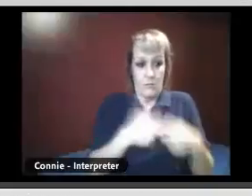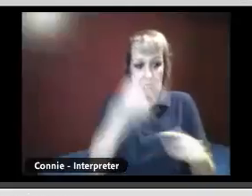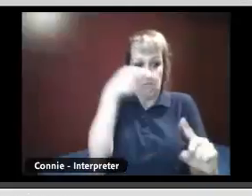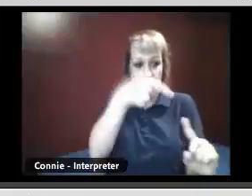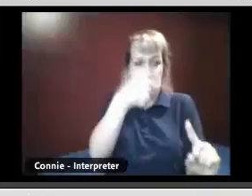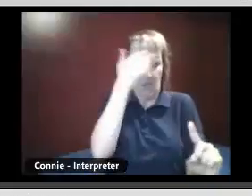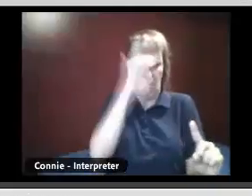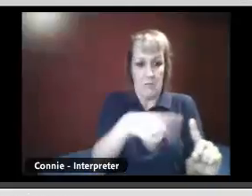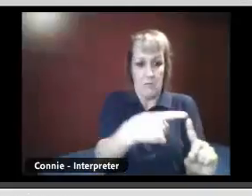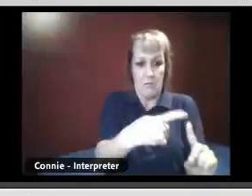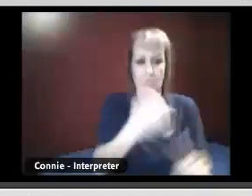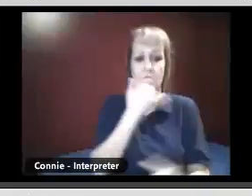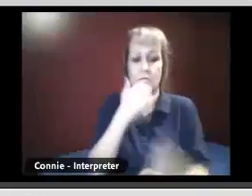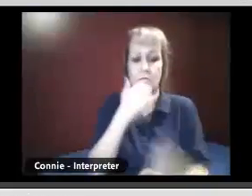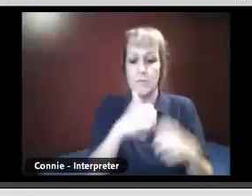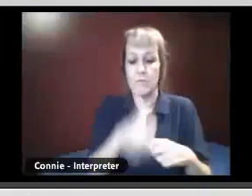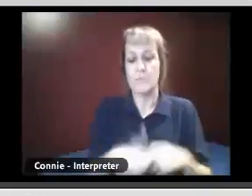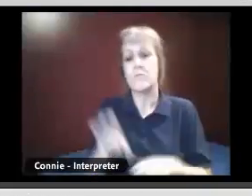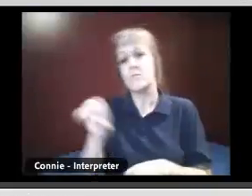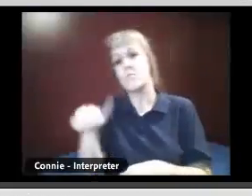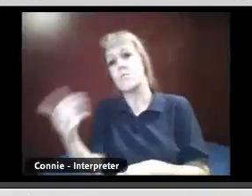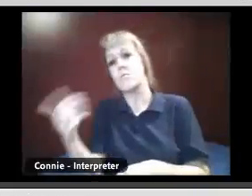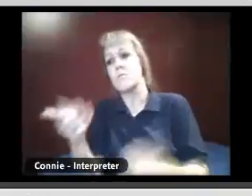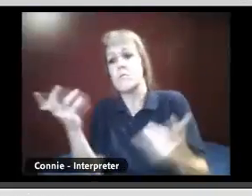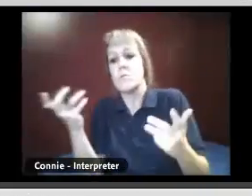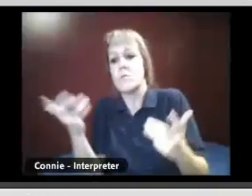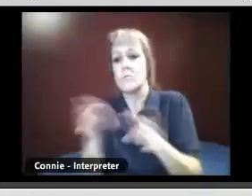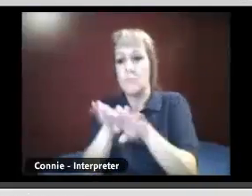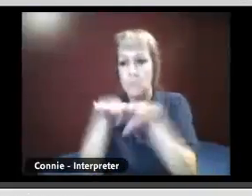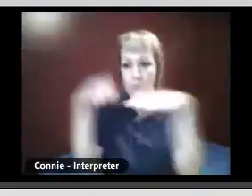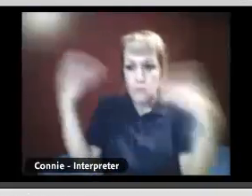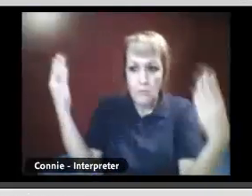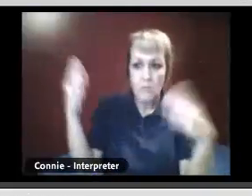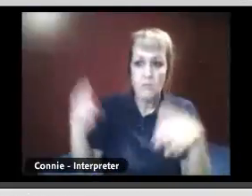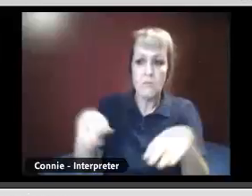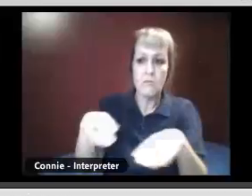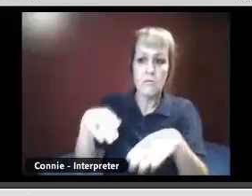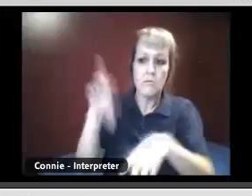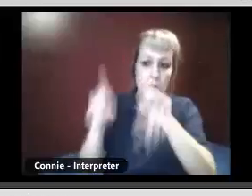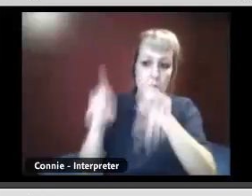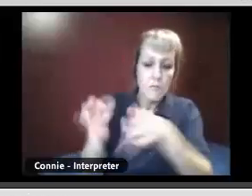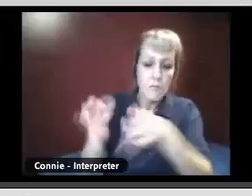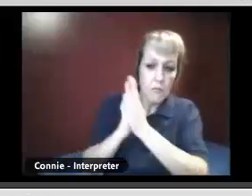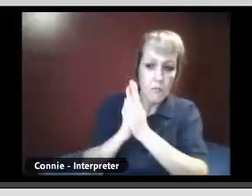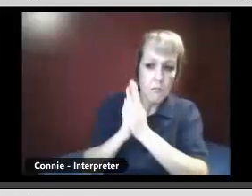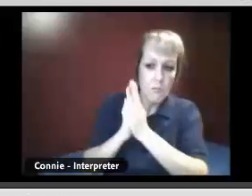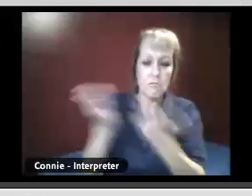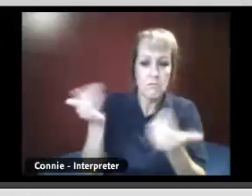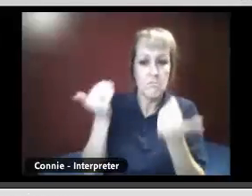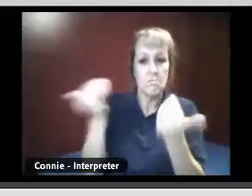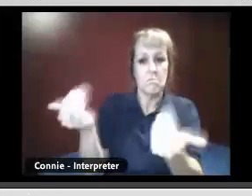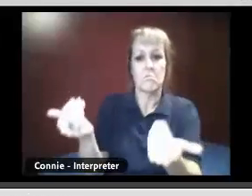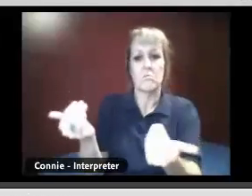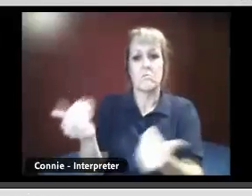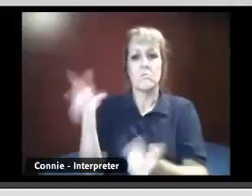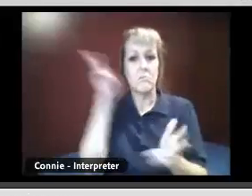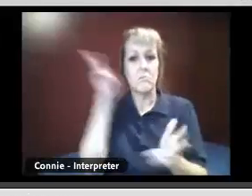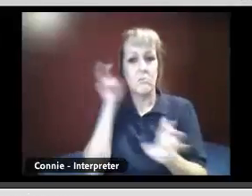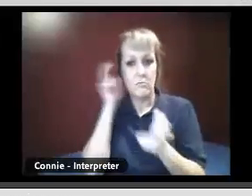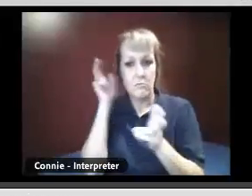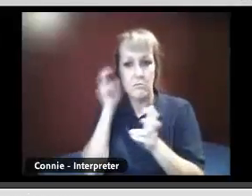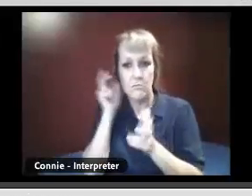addressed. You do that by asking a lot of open questions. If you ask a lot of questions, listen to it, because what you're really